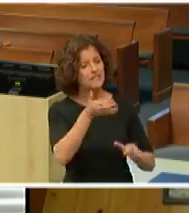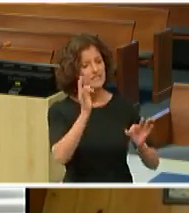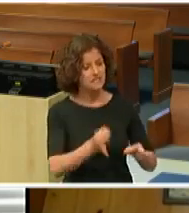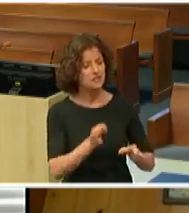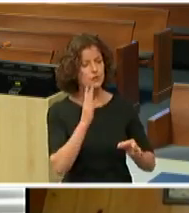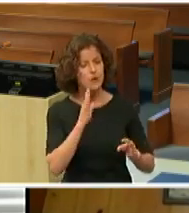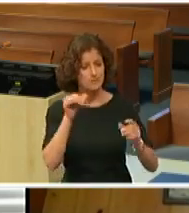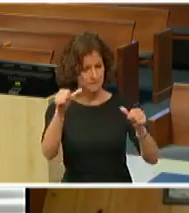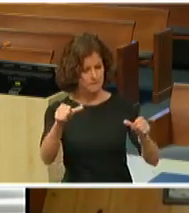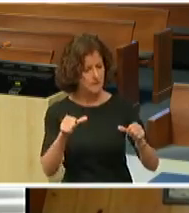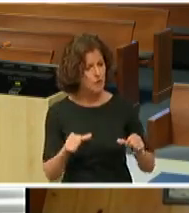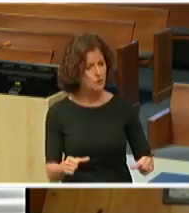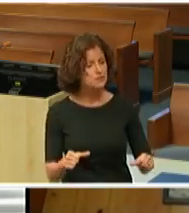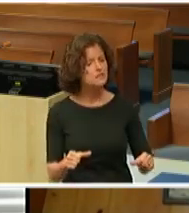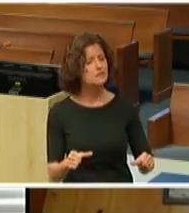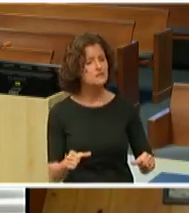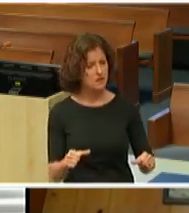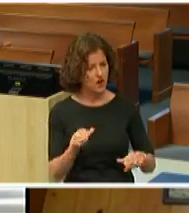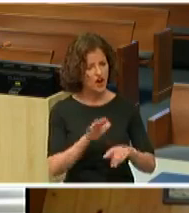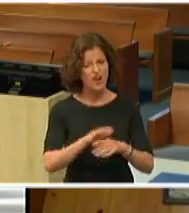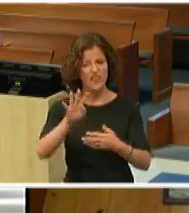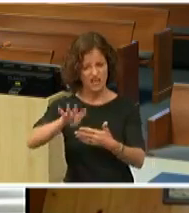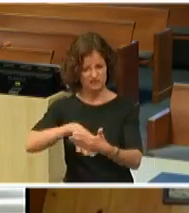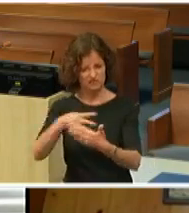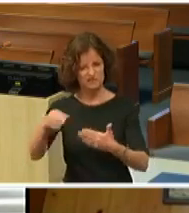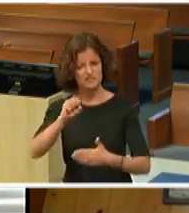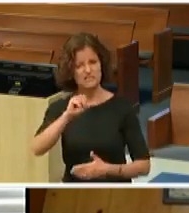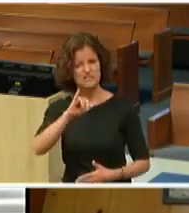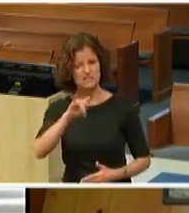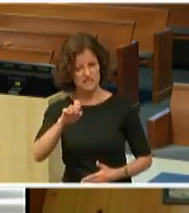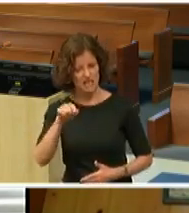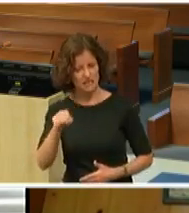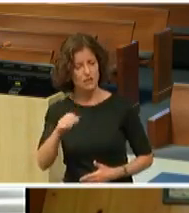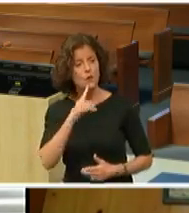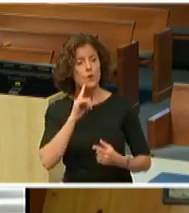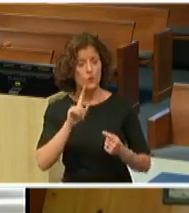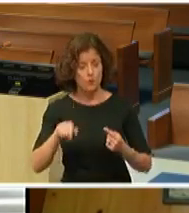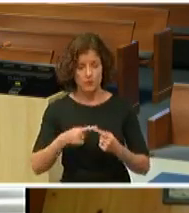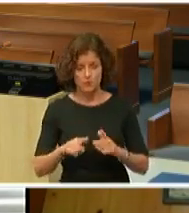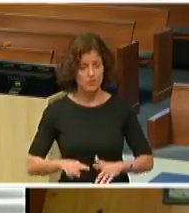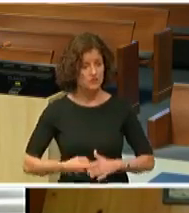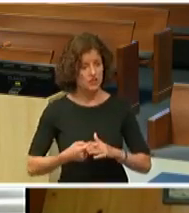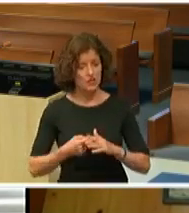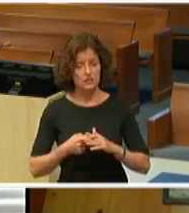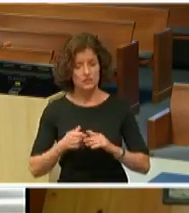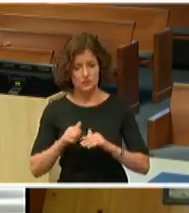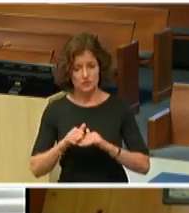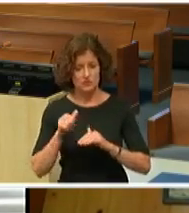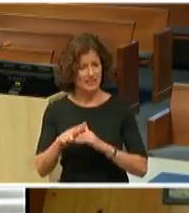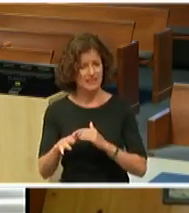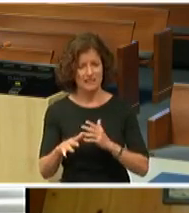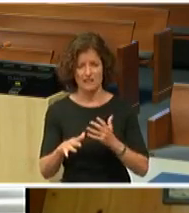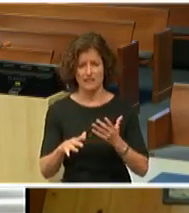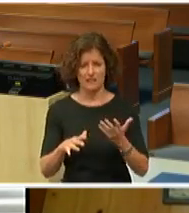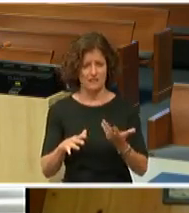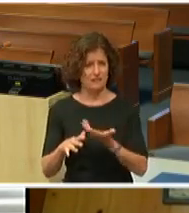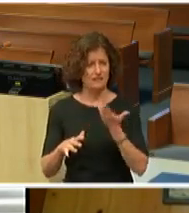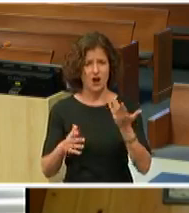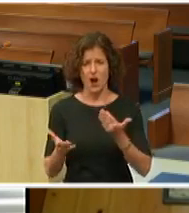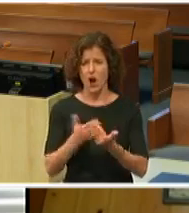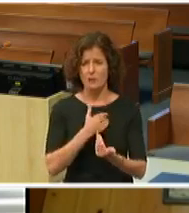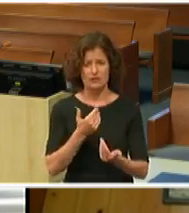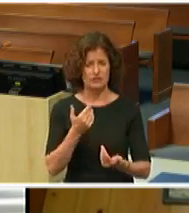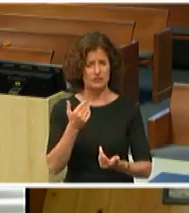will be posted on that site, because when we started having to send, we were up to